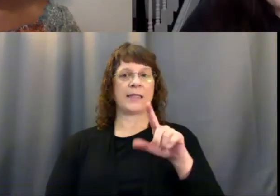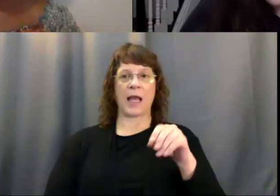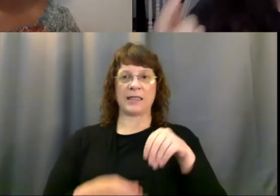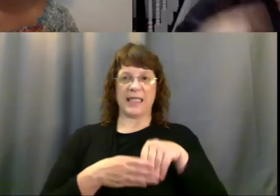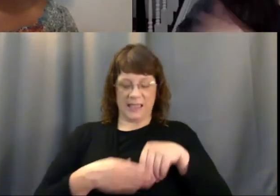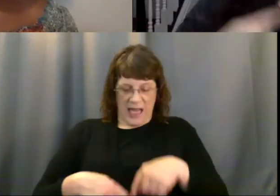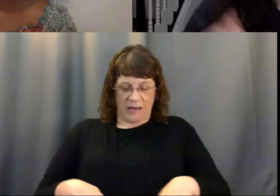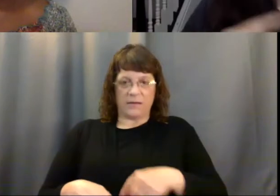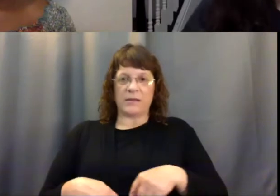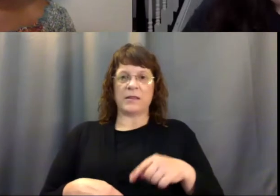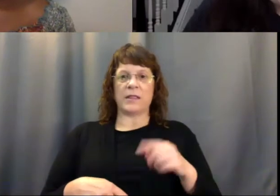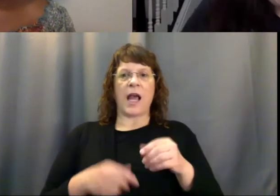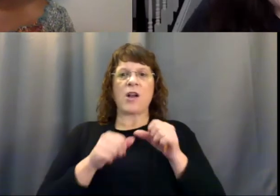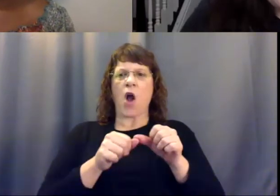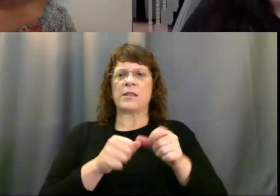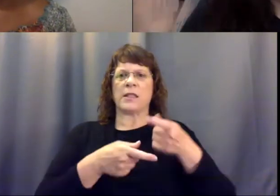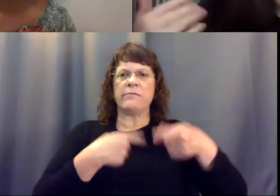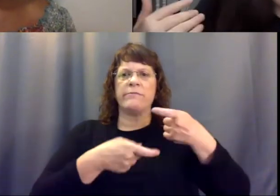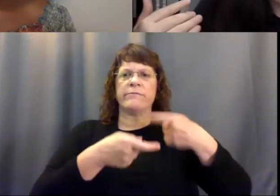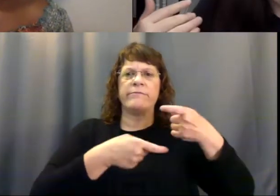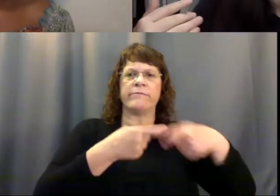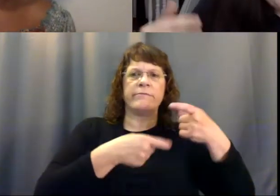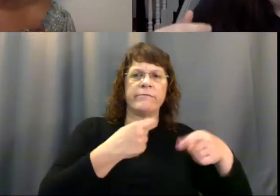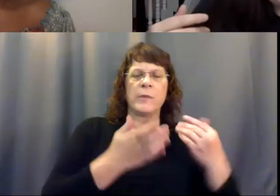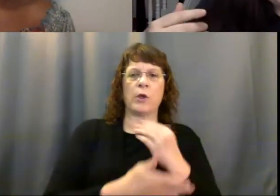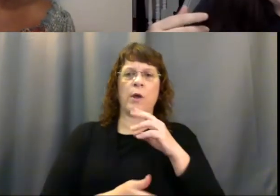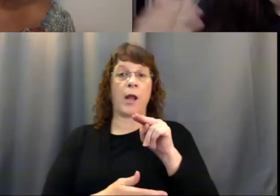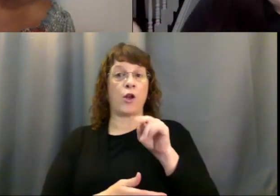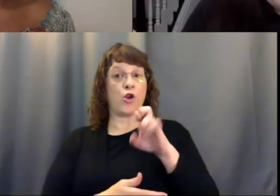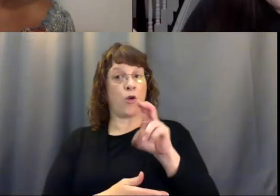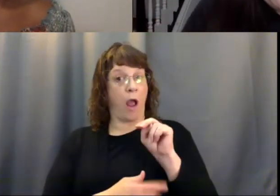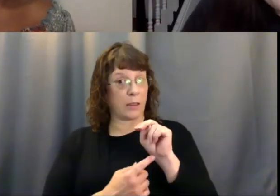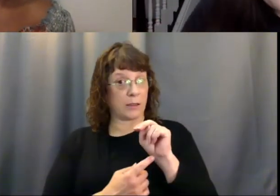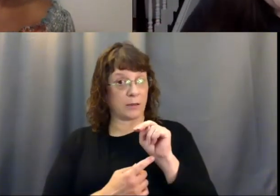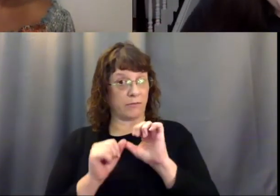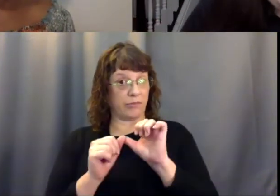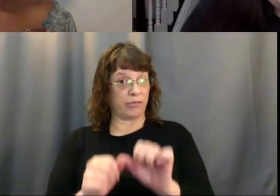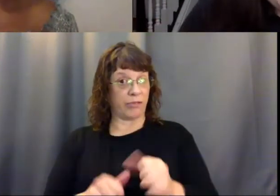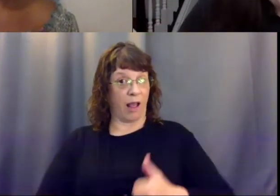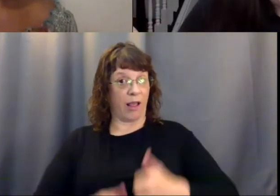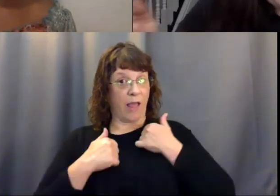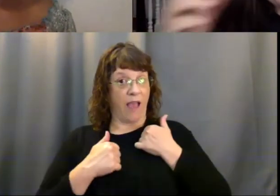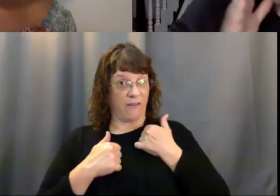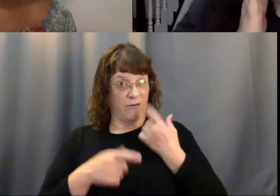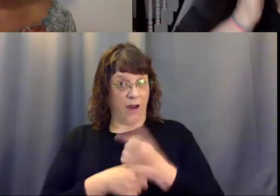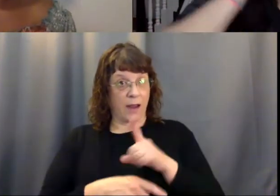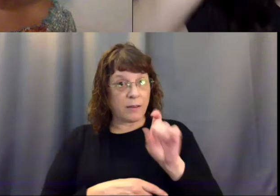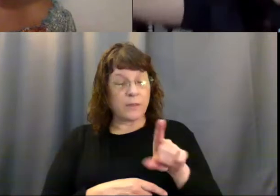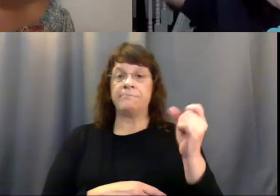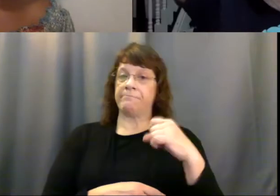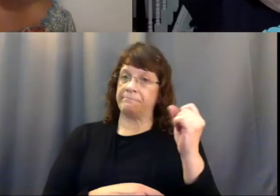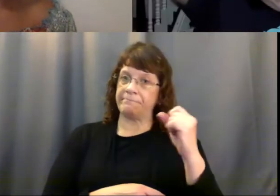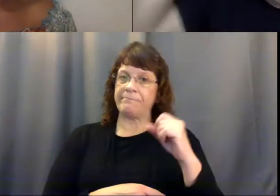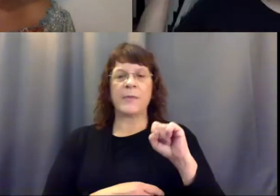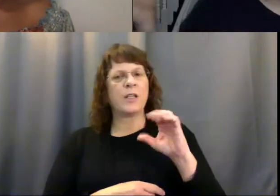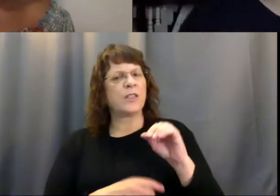gastrointestinal tract, they're like constantly being turned over. But our neurons are for life, basically, right? So,